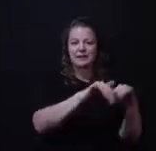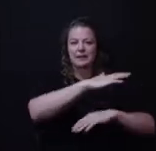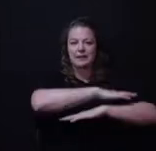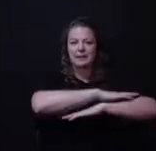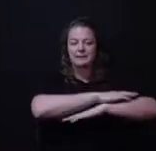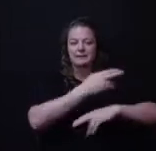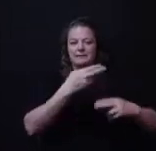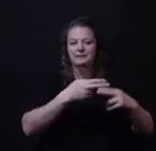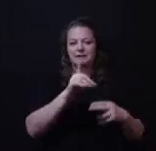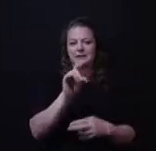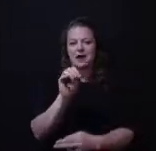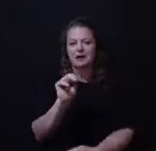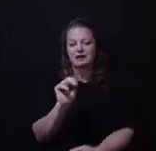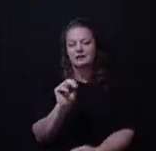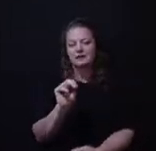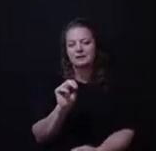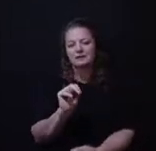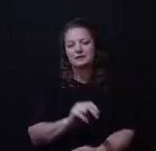Donald.